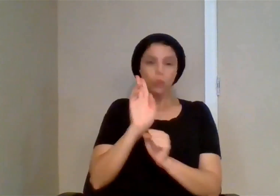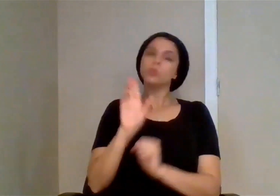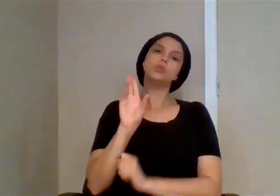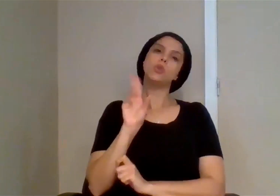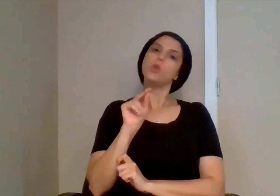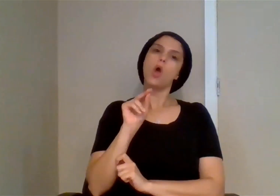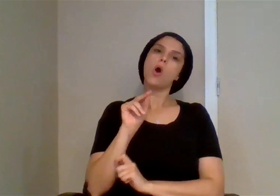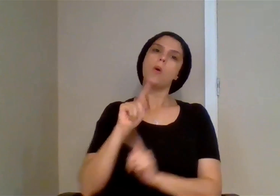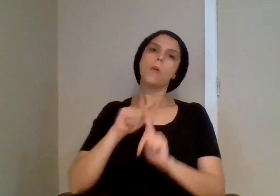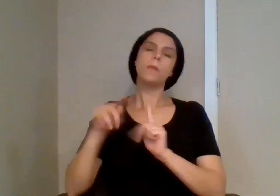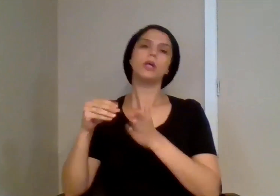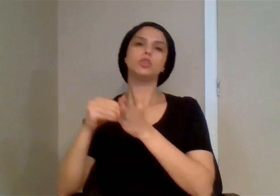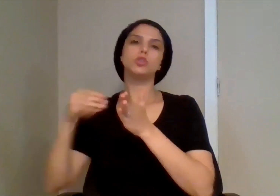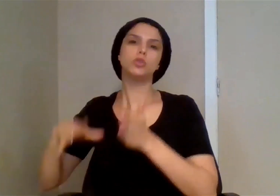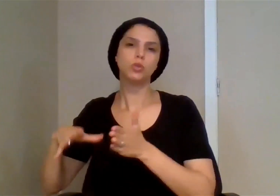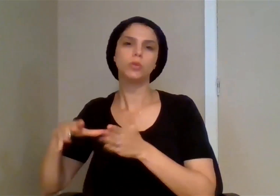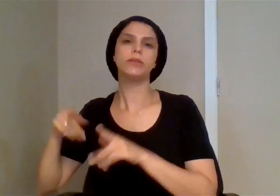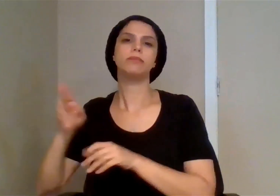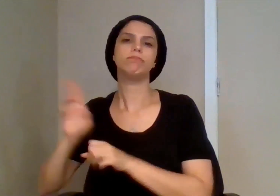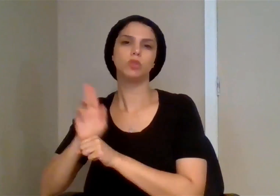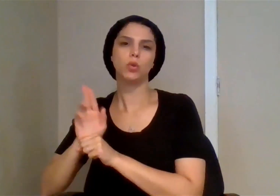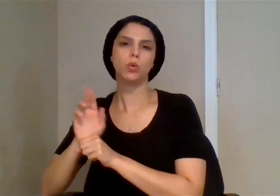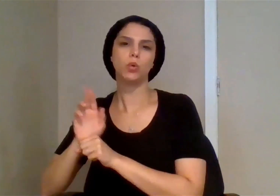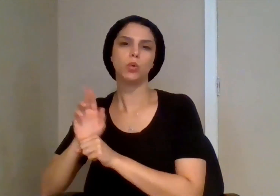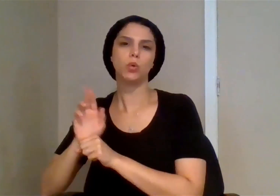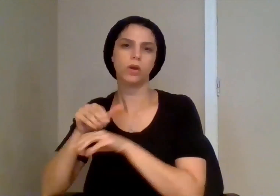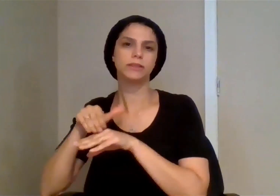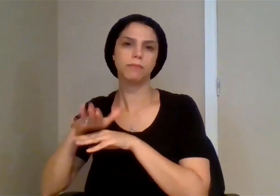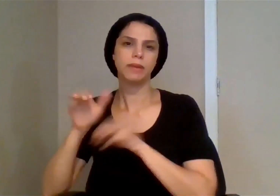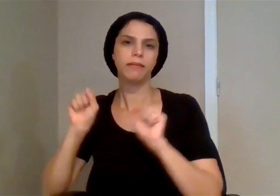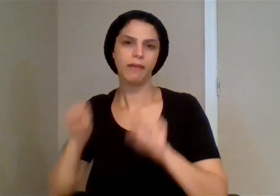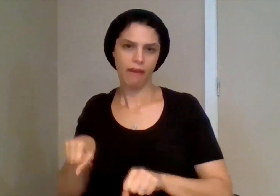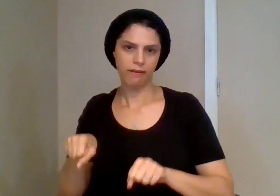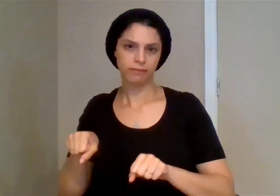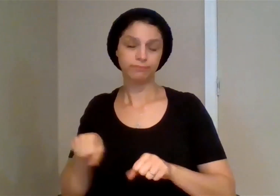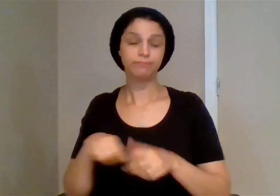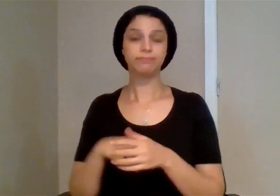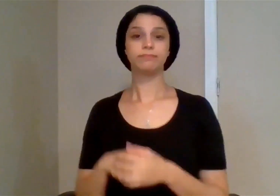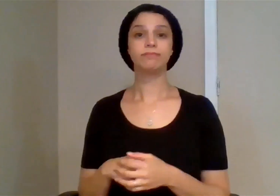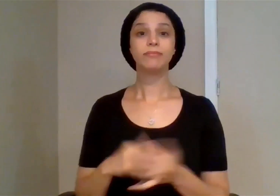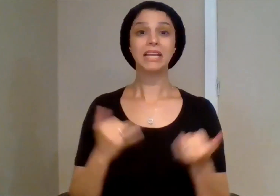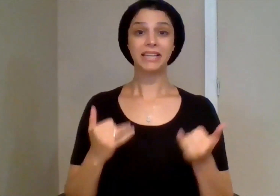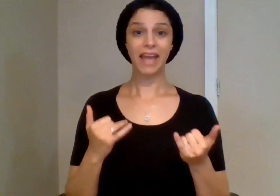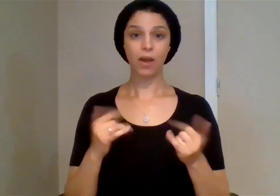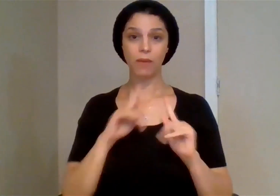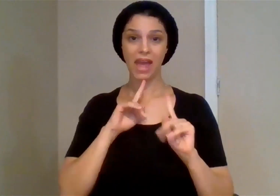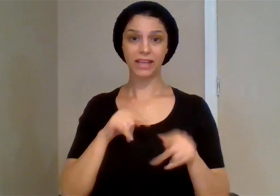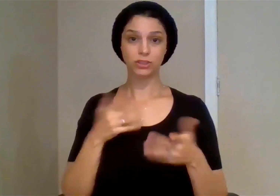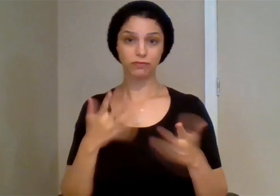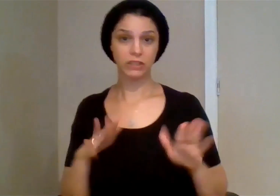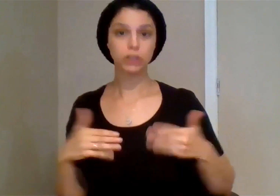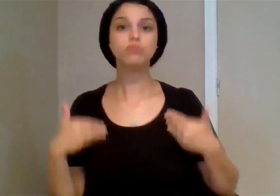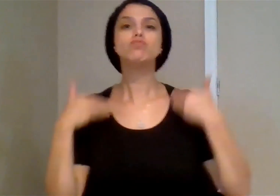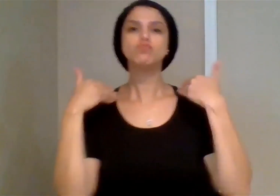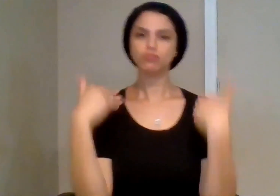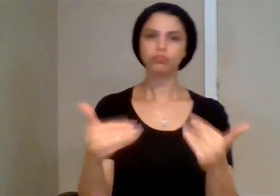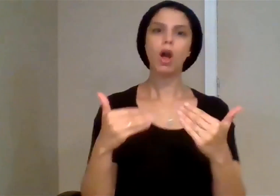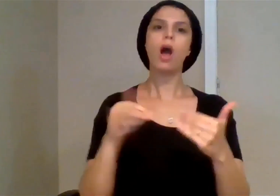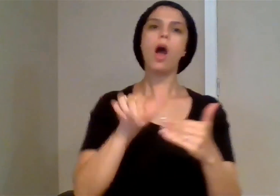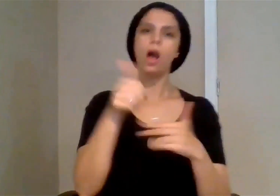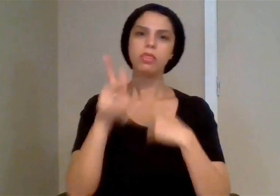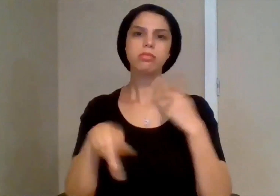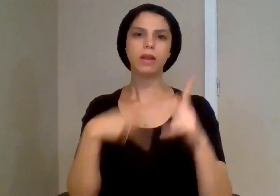capture work and submit that work that way. All right, so with that said, I'm going to jump back into our different types of